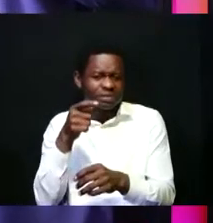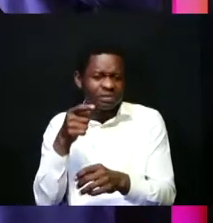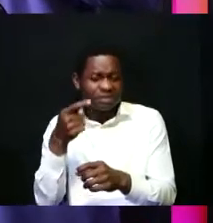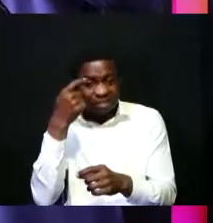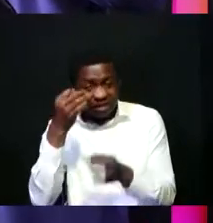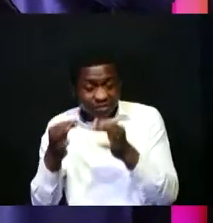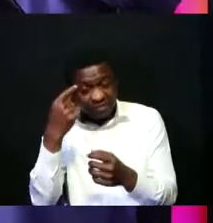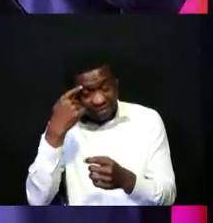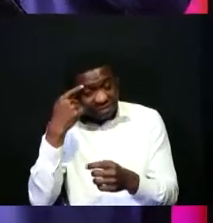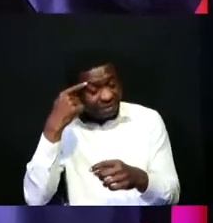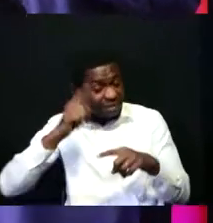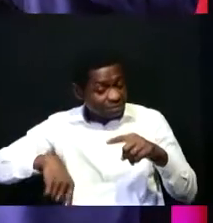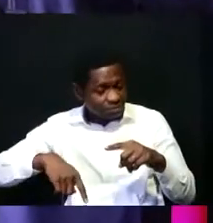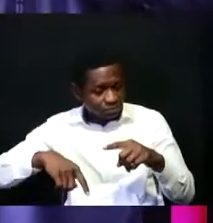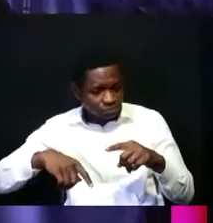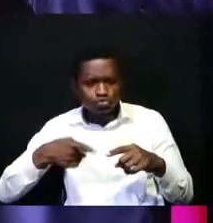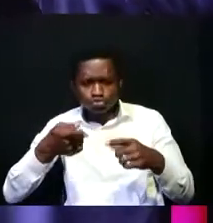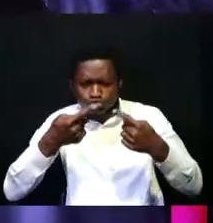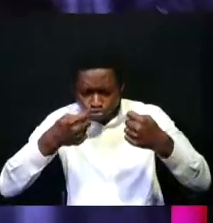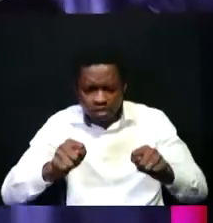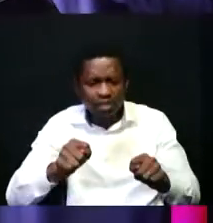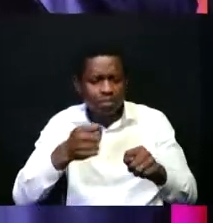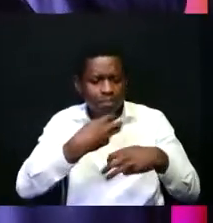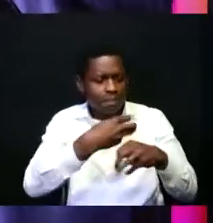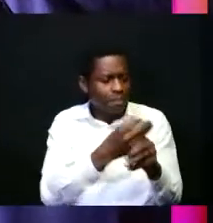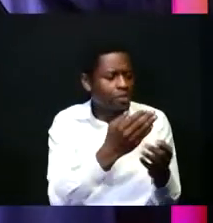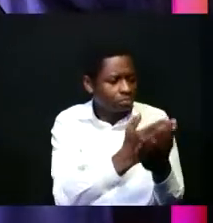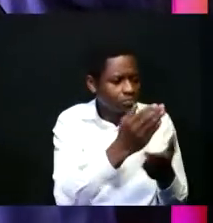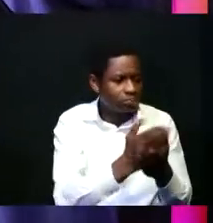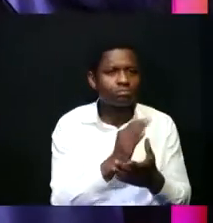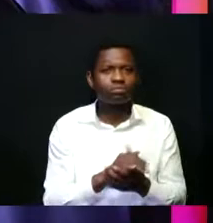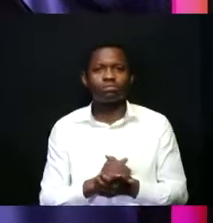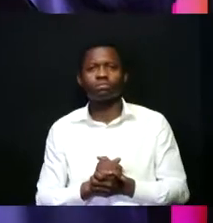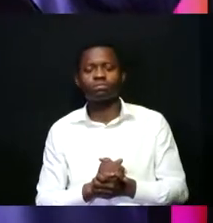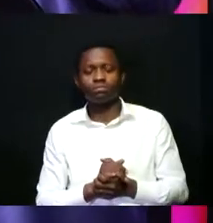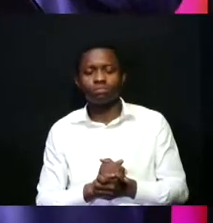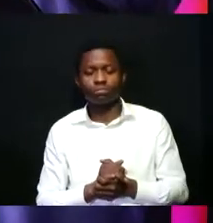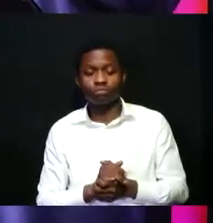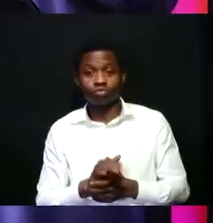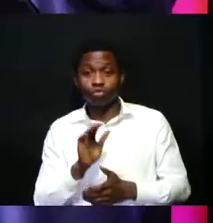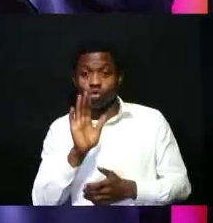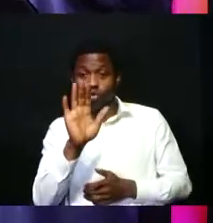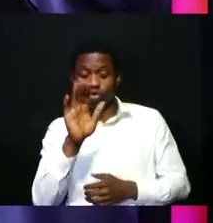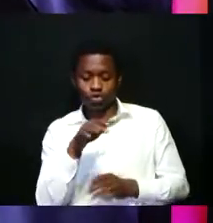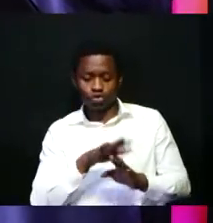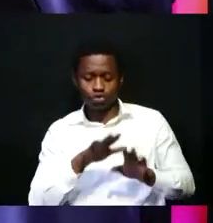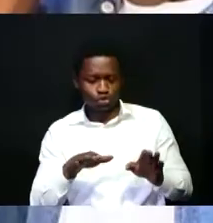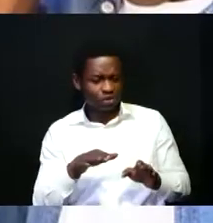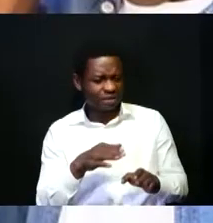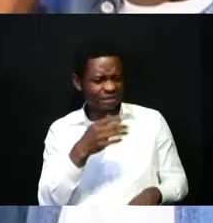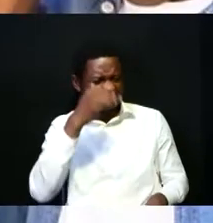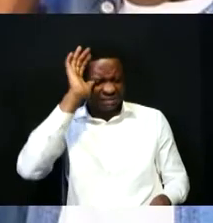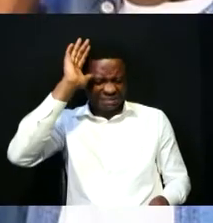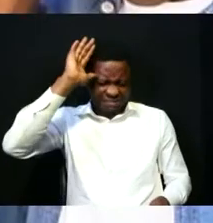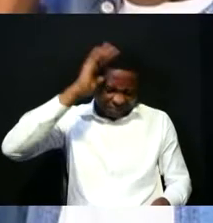Take steps to make the correction. Don't sack your difficult child from the home.